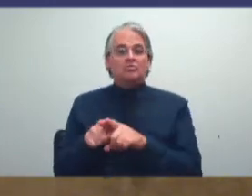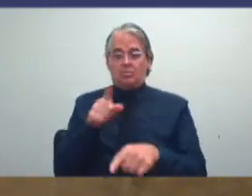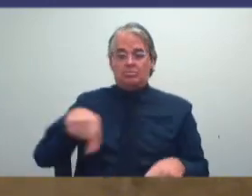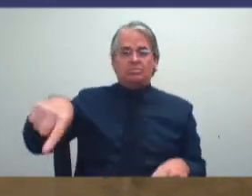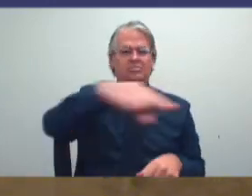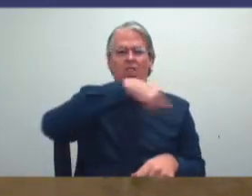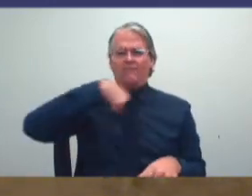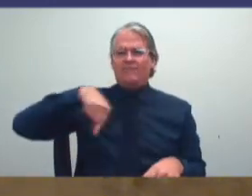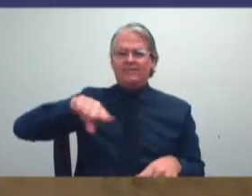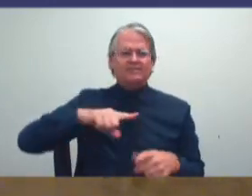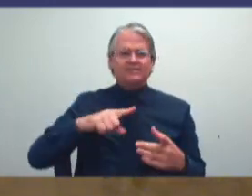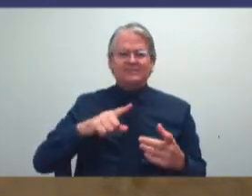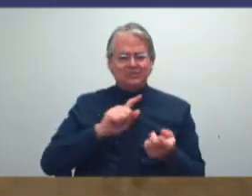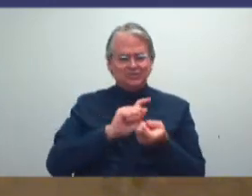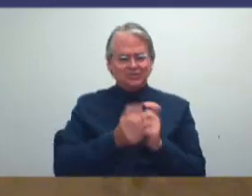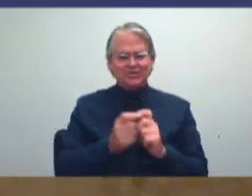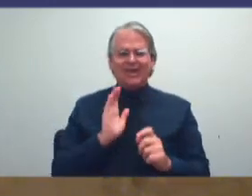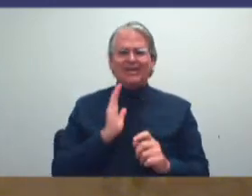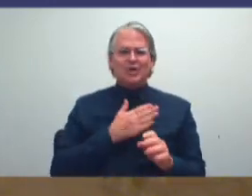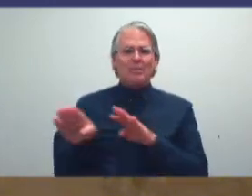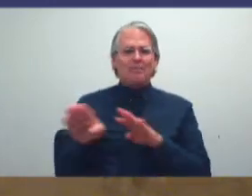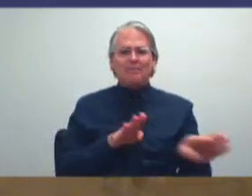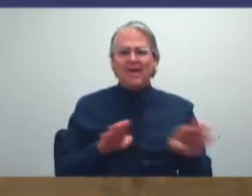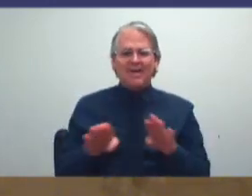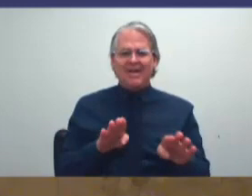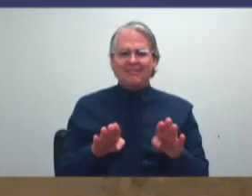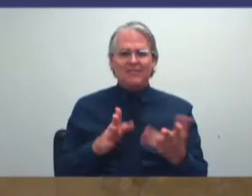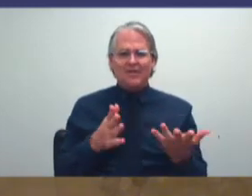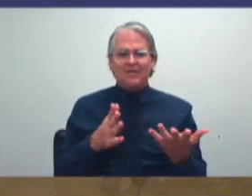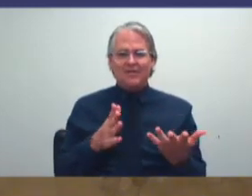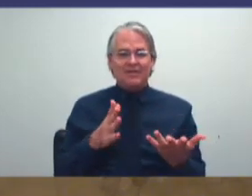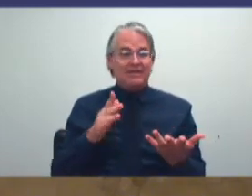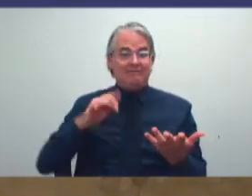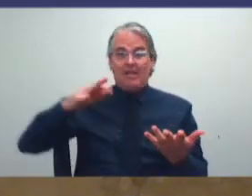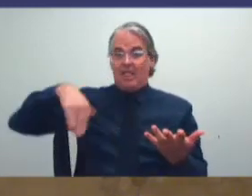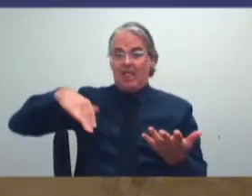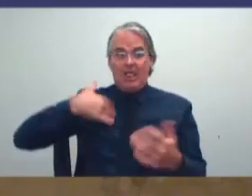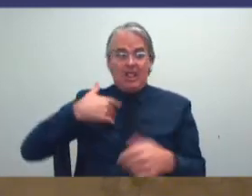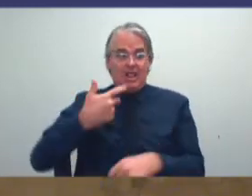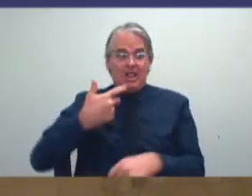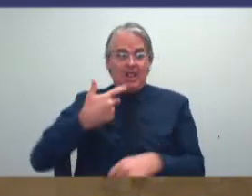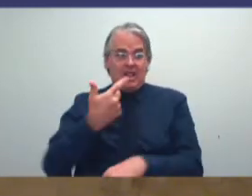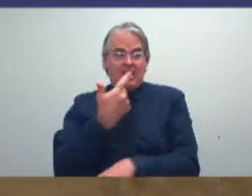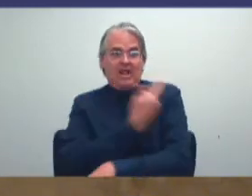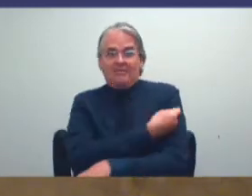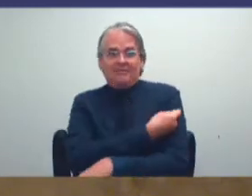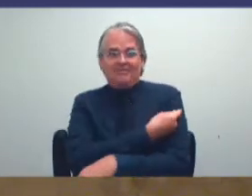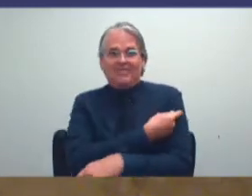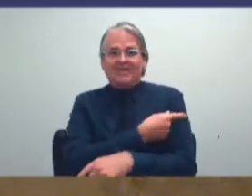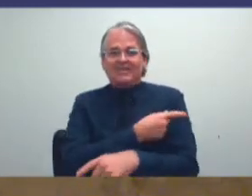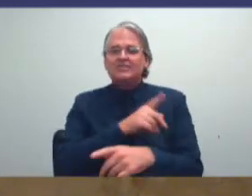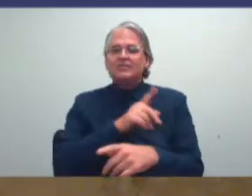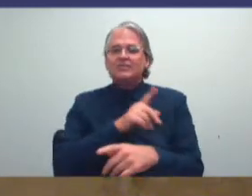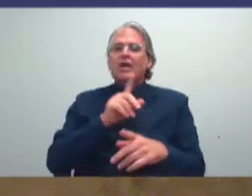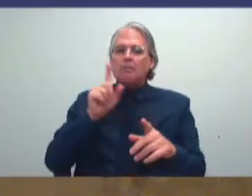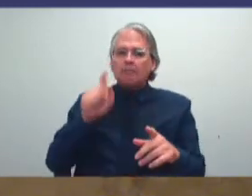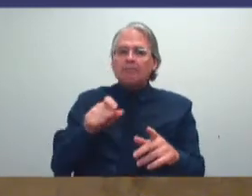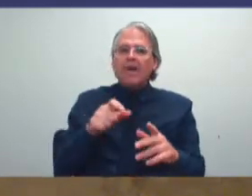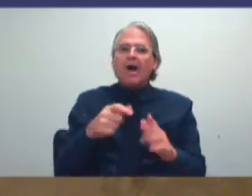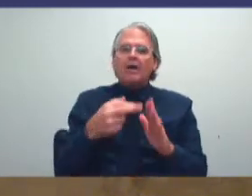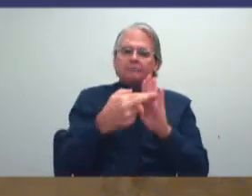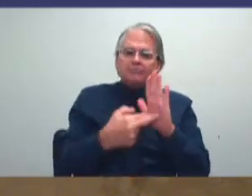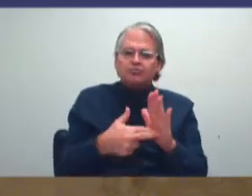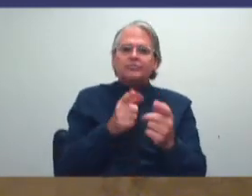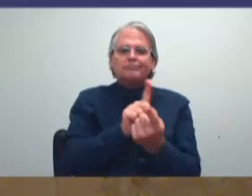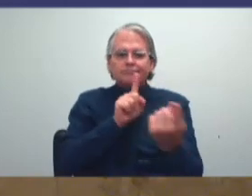this until we have a vaccine, it is the only way to protect us from COVID-19. But these experts stress in our community that